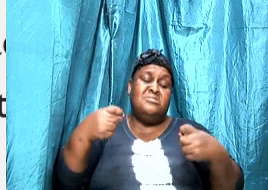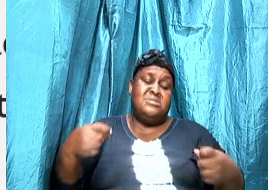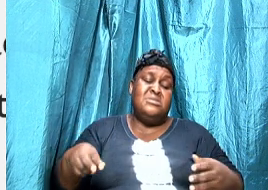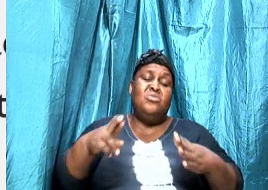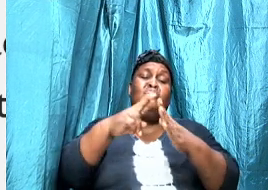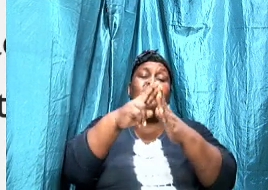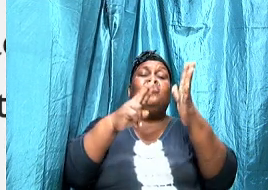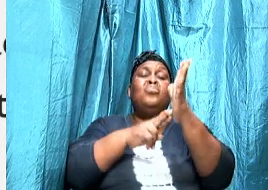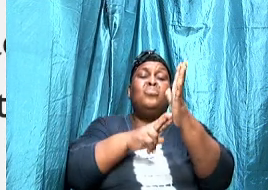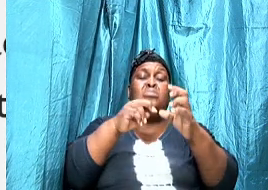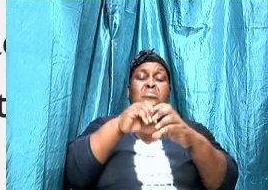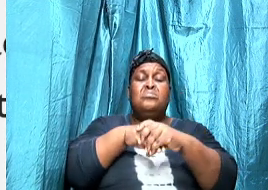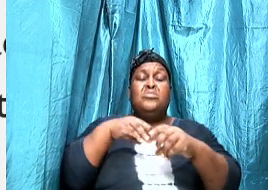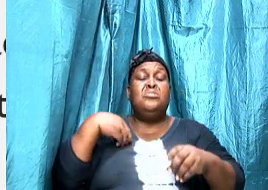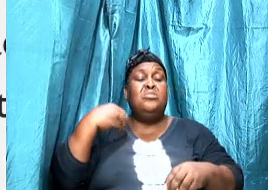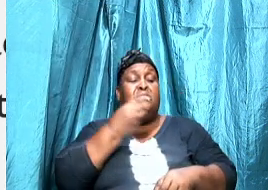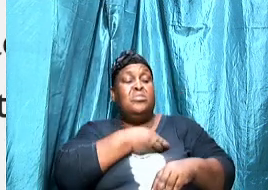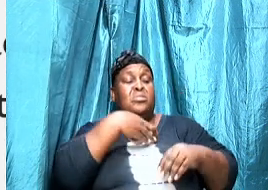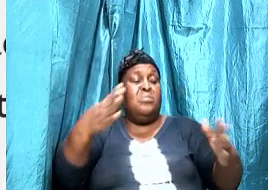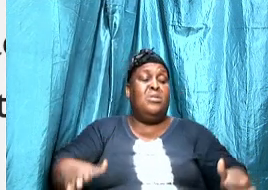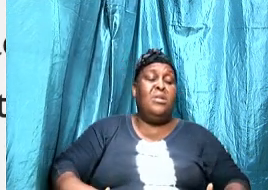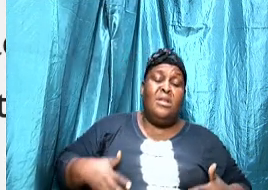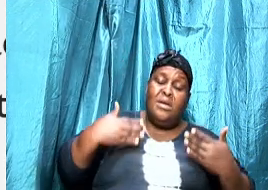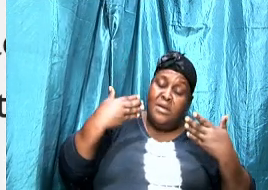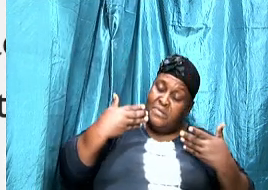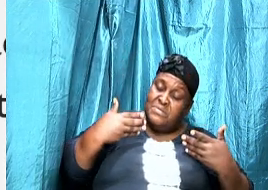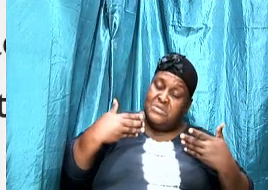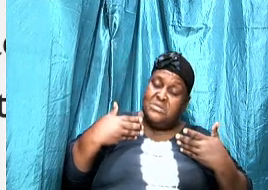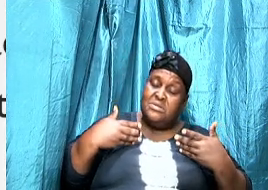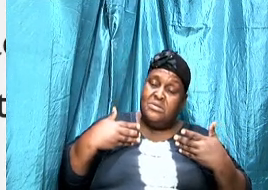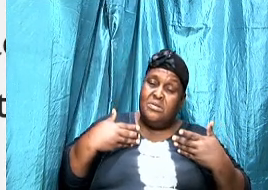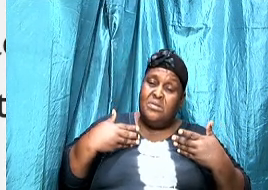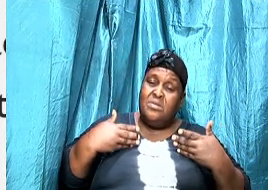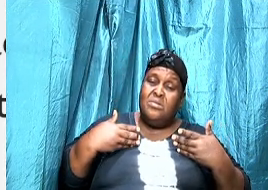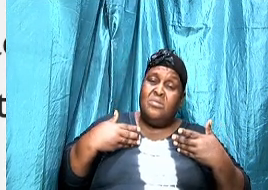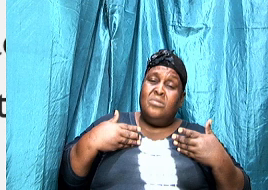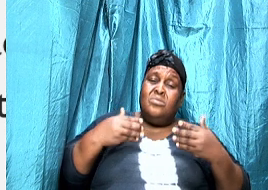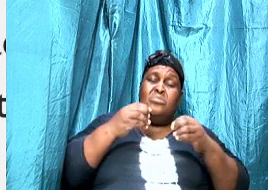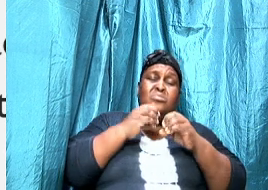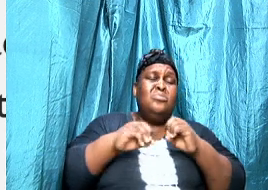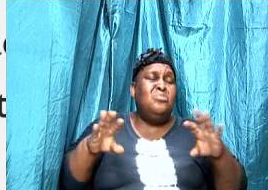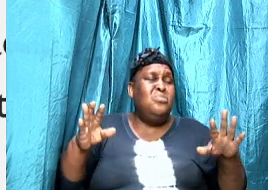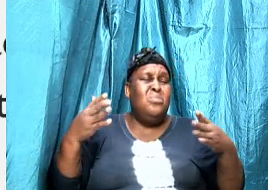in our lives. It is handed down to us. We don't necessarily have